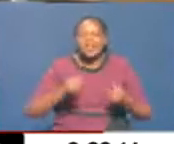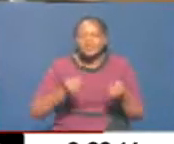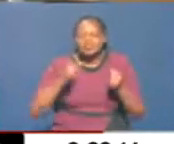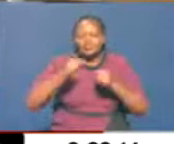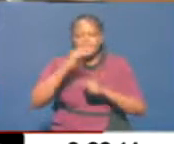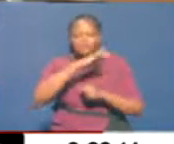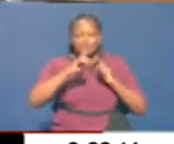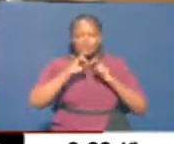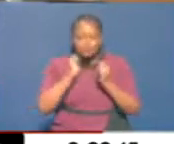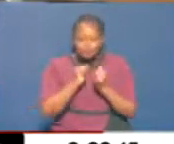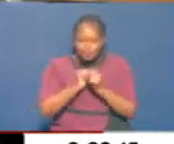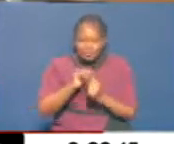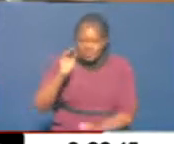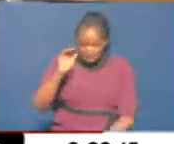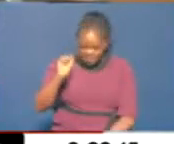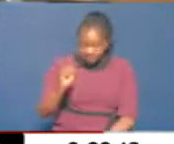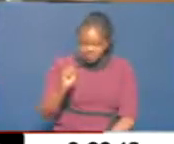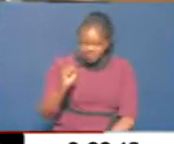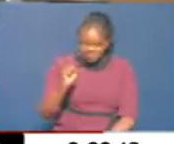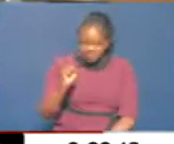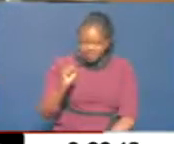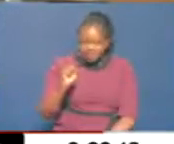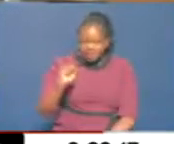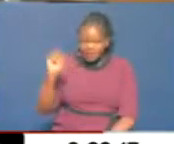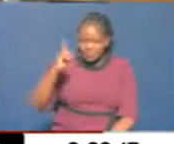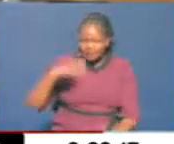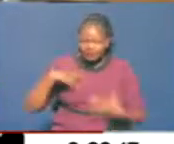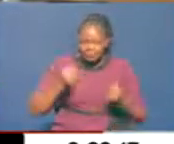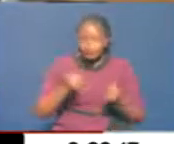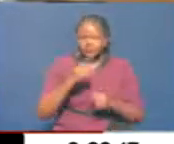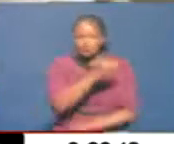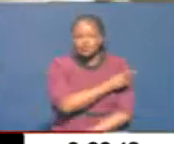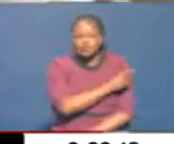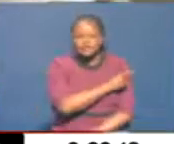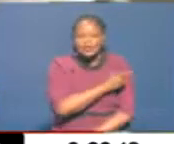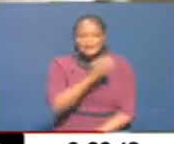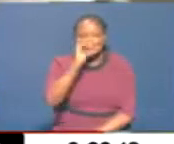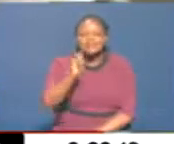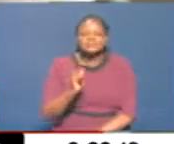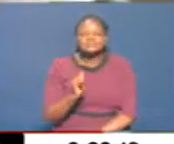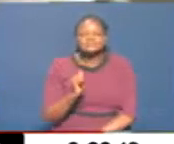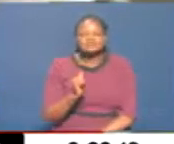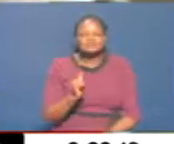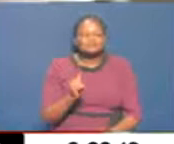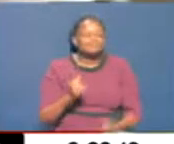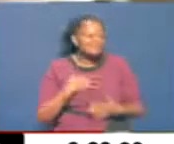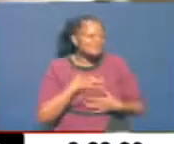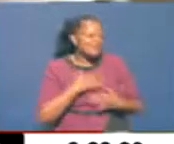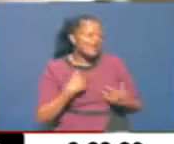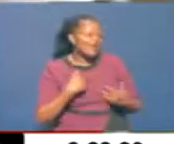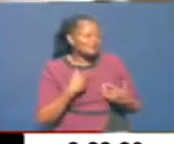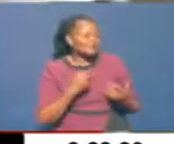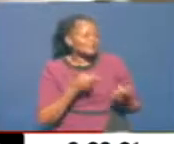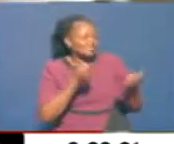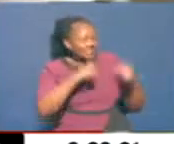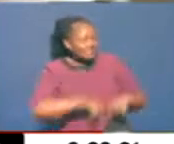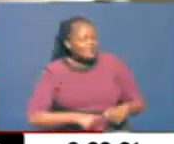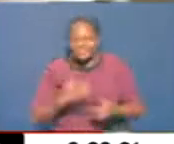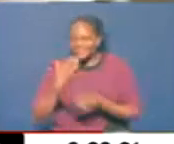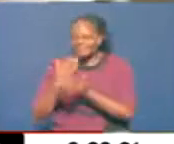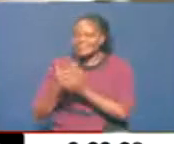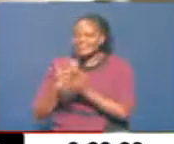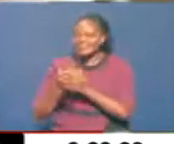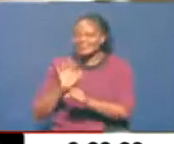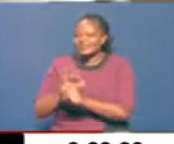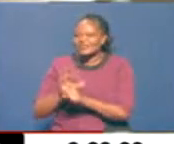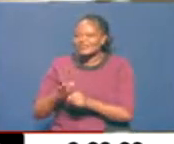speak with the Chief Administrative Secretary in the Ministry of Health, Dr. Mercy Mwangangi. It's a great pleasure to have you tonight. Thank you. Happy to be here,